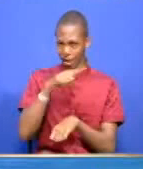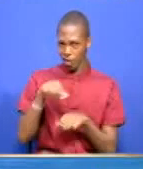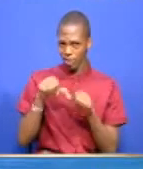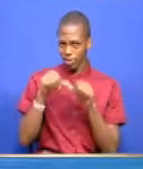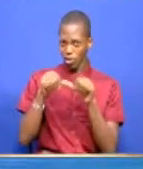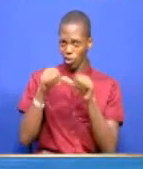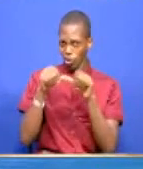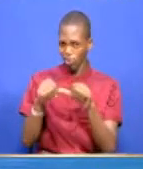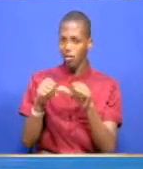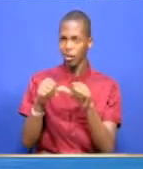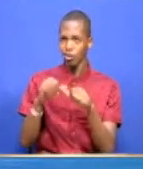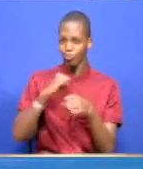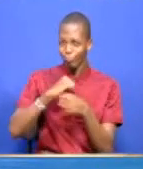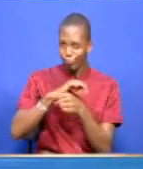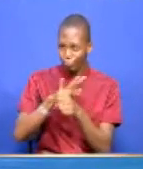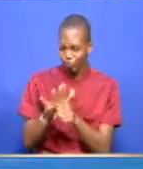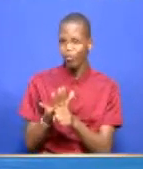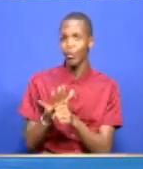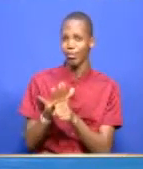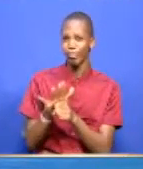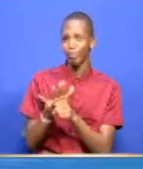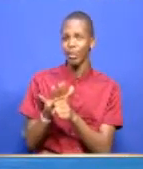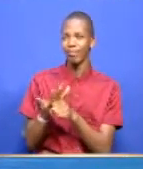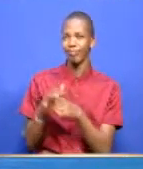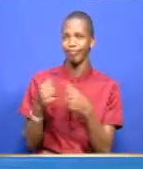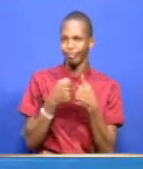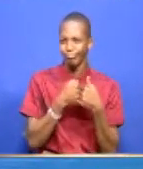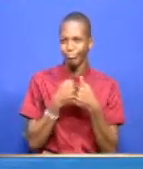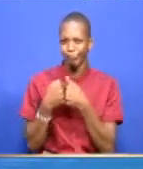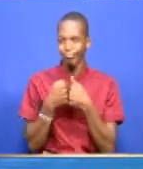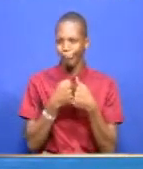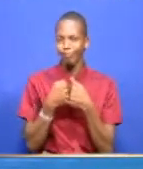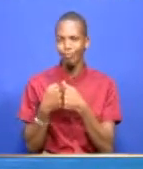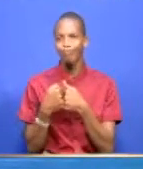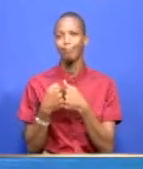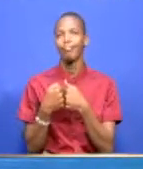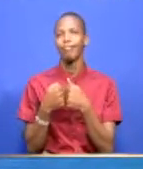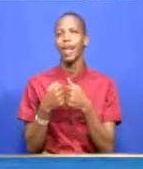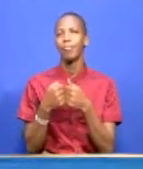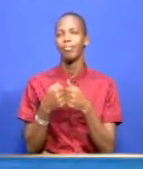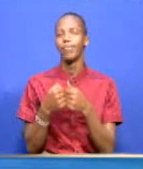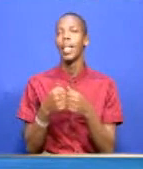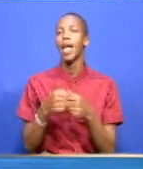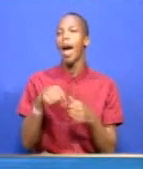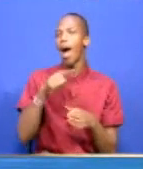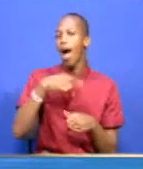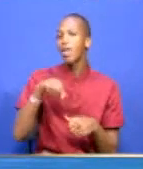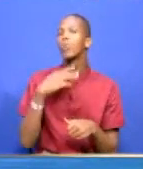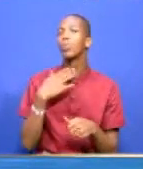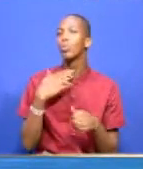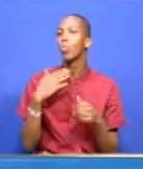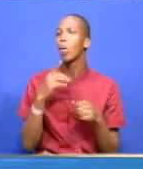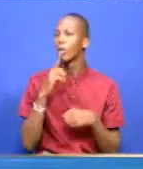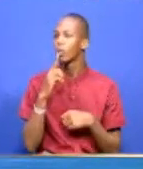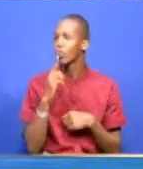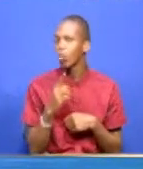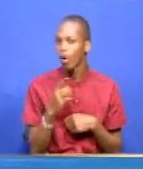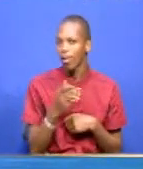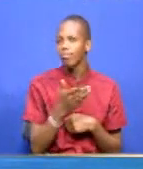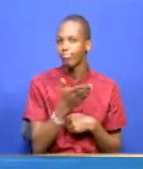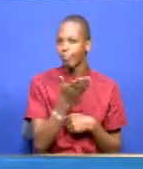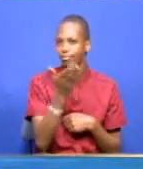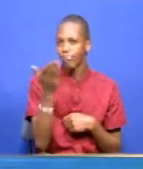pandemic, we as Catholic bishops want to assure all citizens of our continuous prayer and spiritual